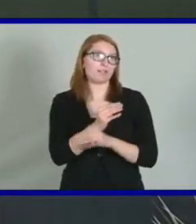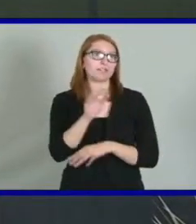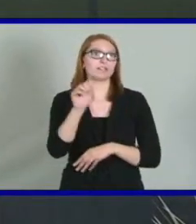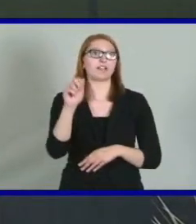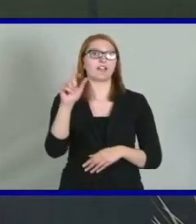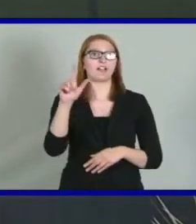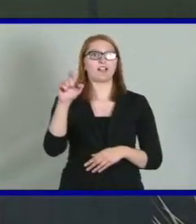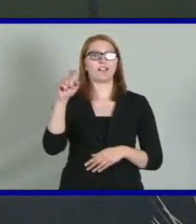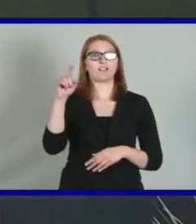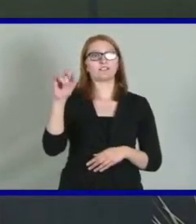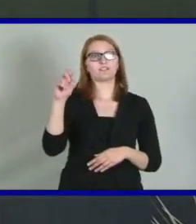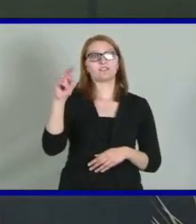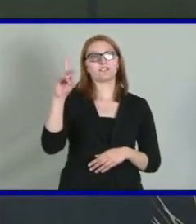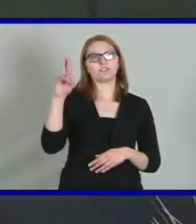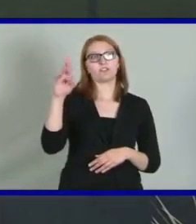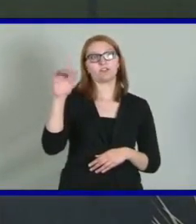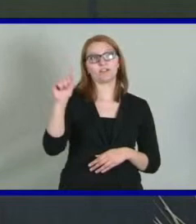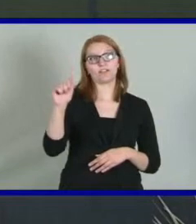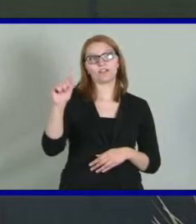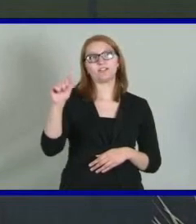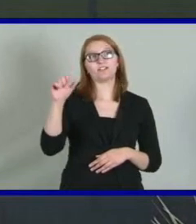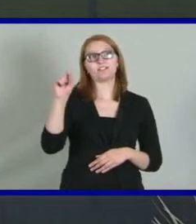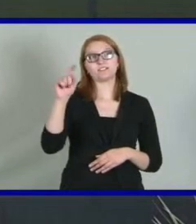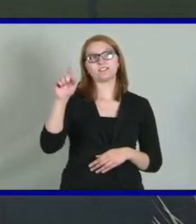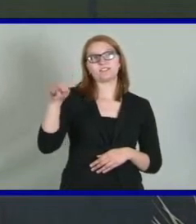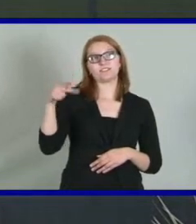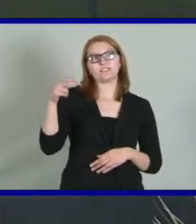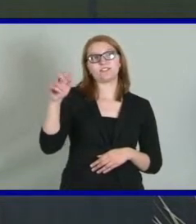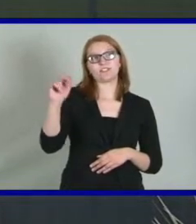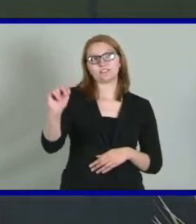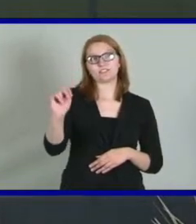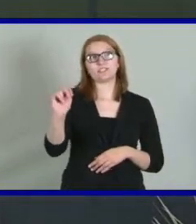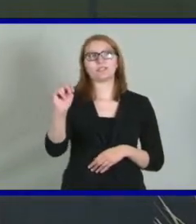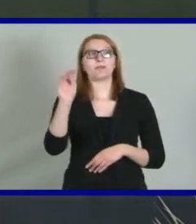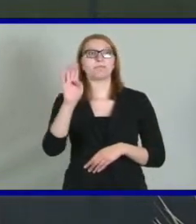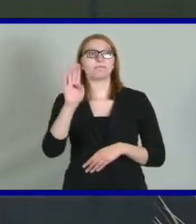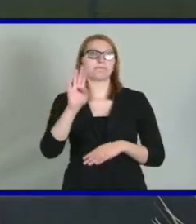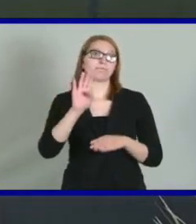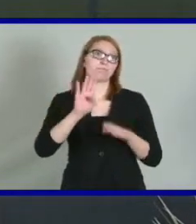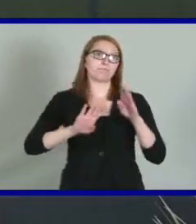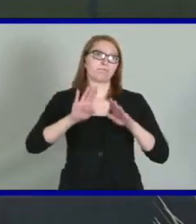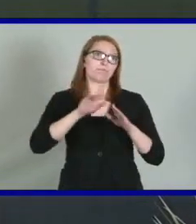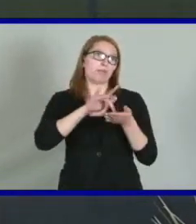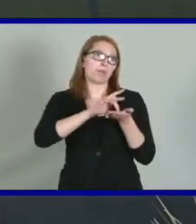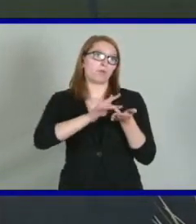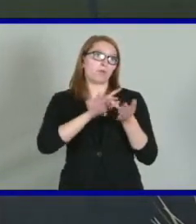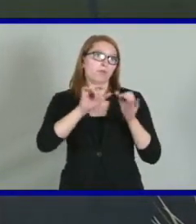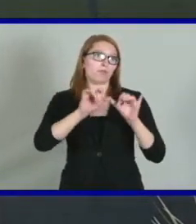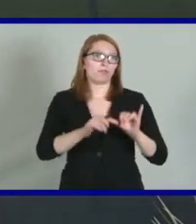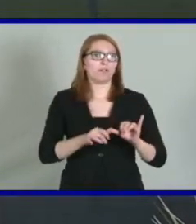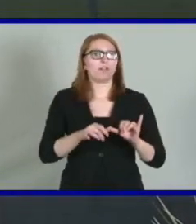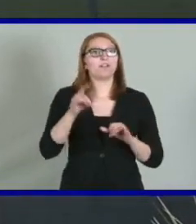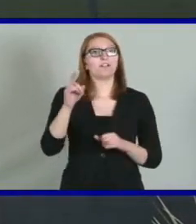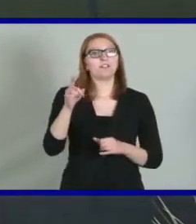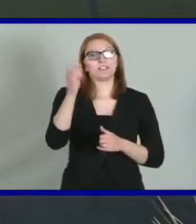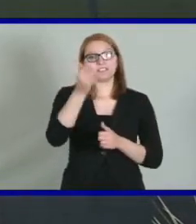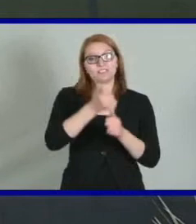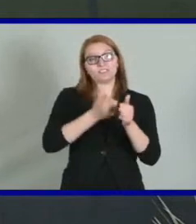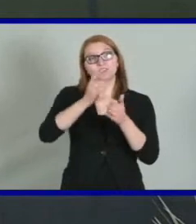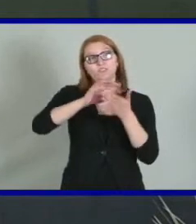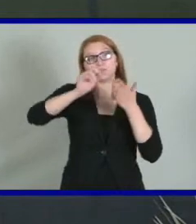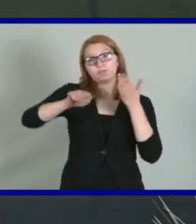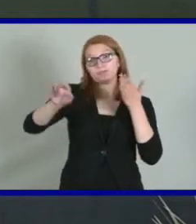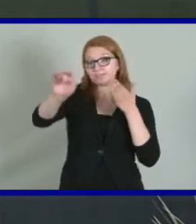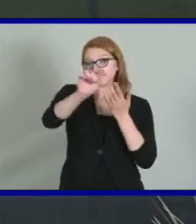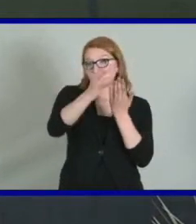the Bachelor of Science in Biomedical Engineering. Student speakers in attendance, would you please stand so that we